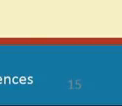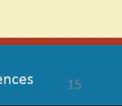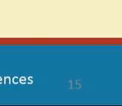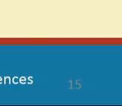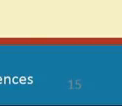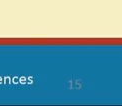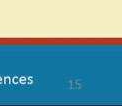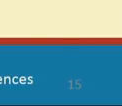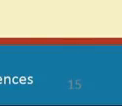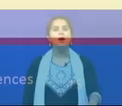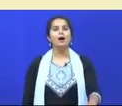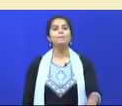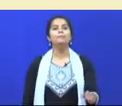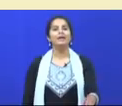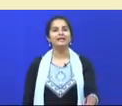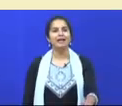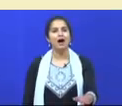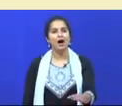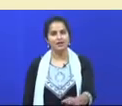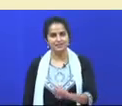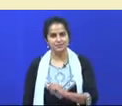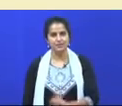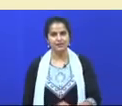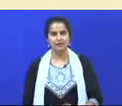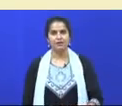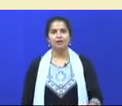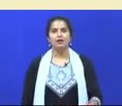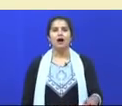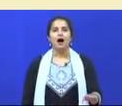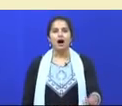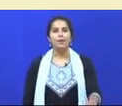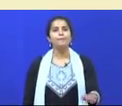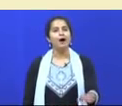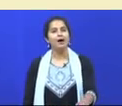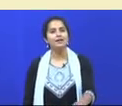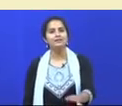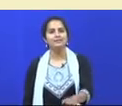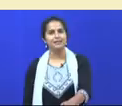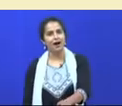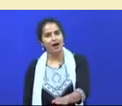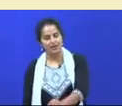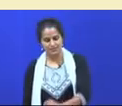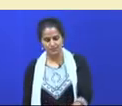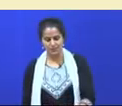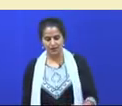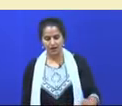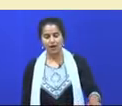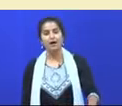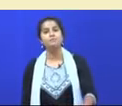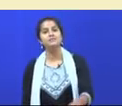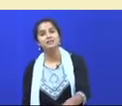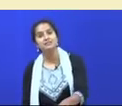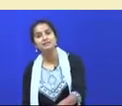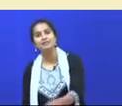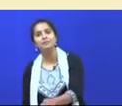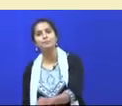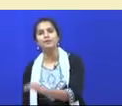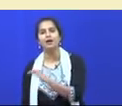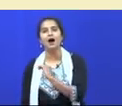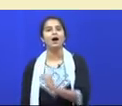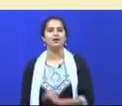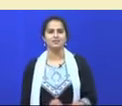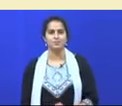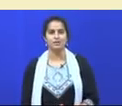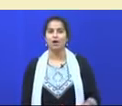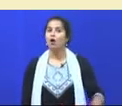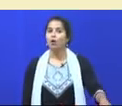have aham Mahila asmi, aham Bharatiya asmi, aham Sanskrita